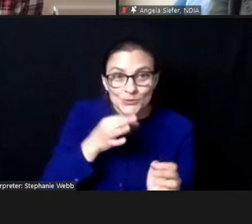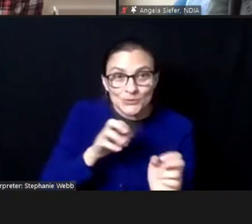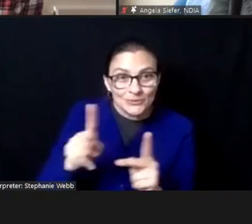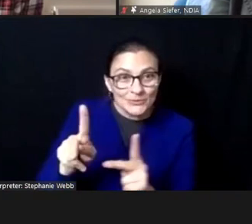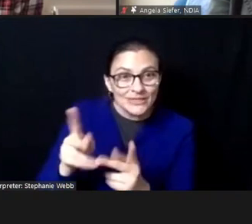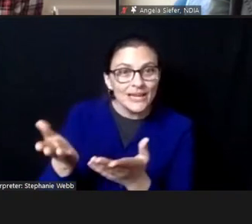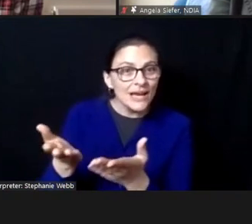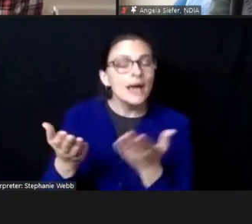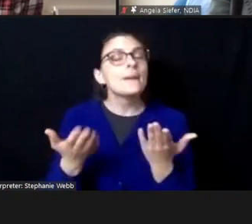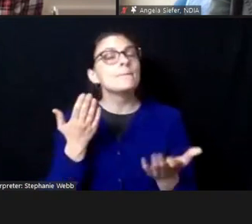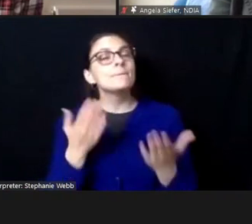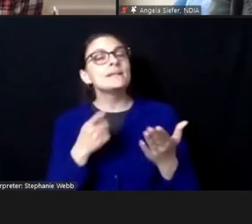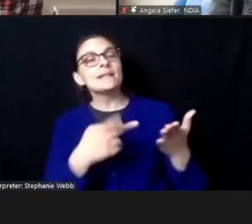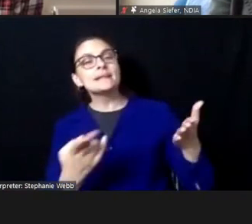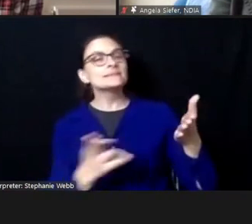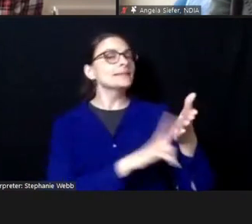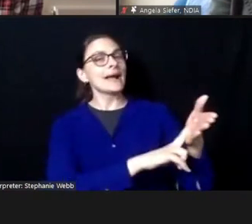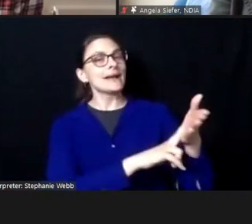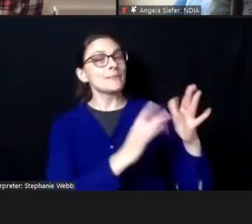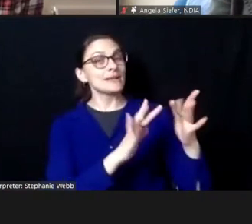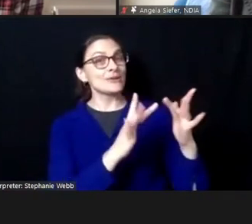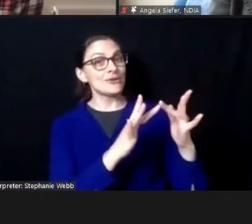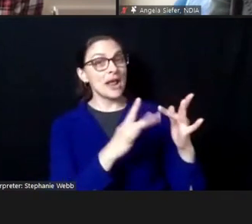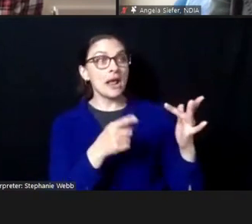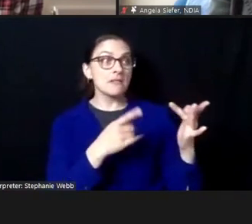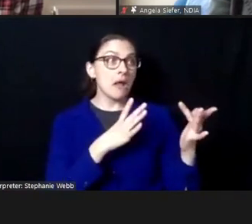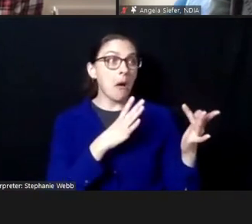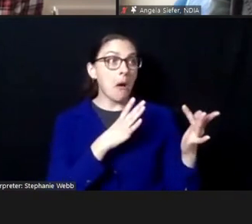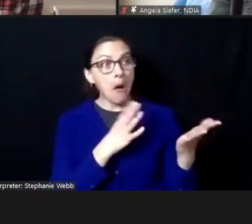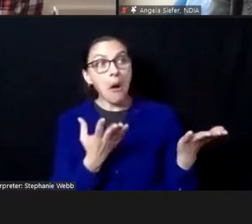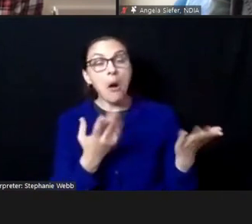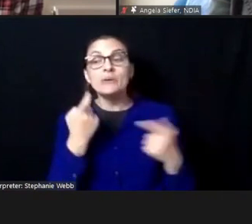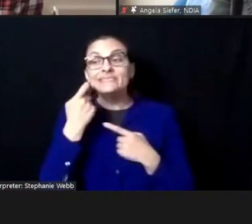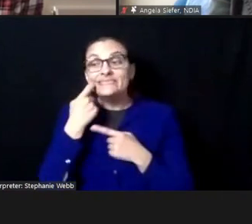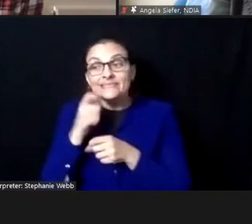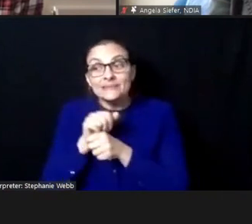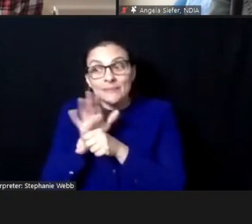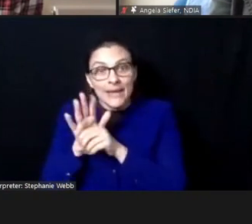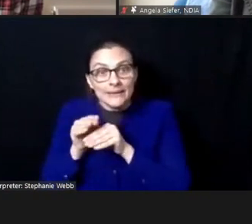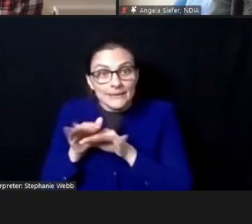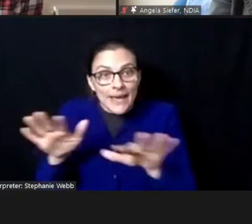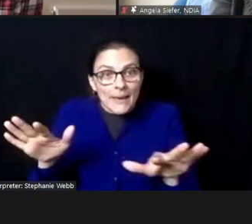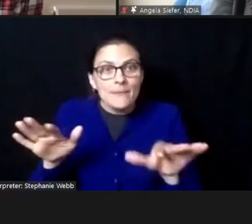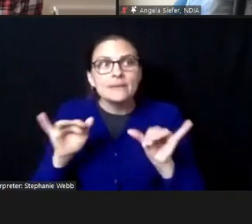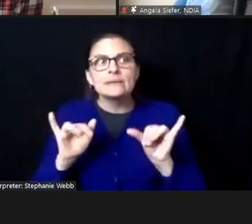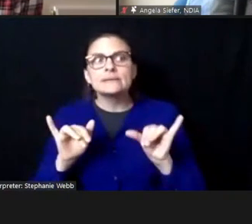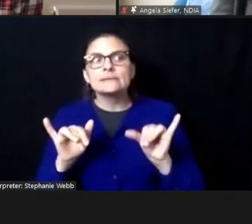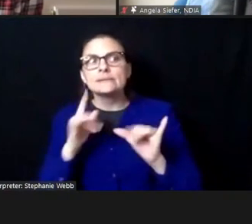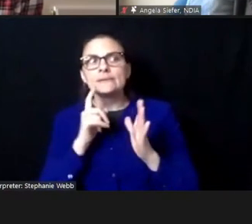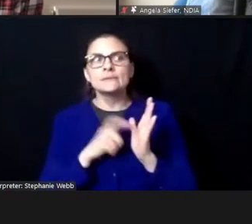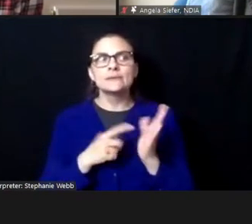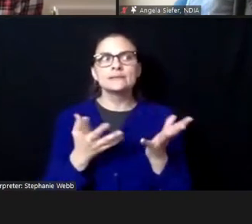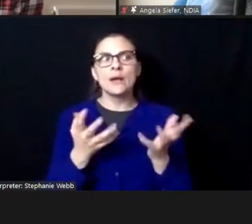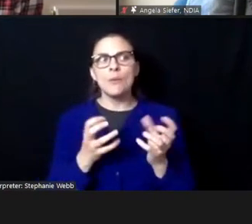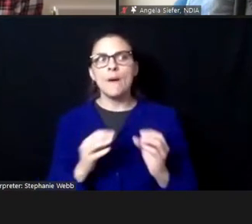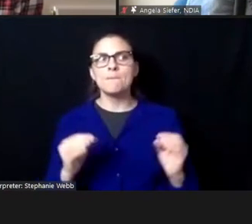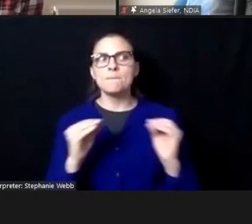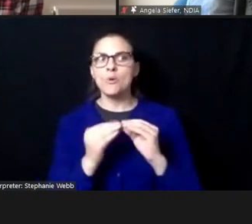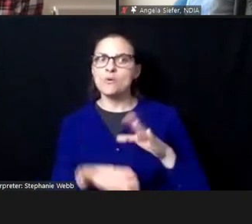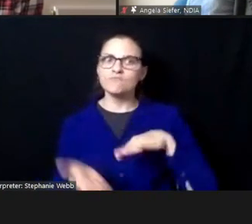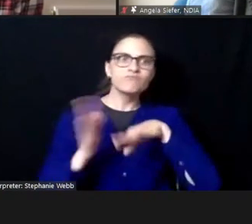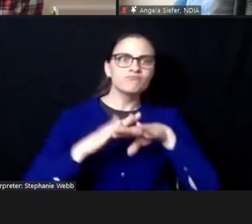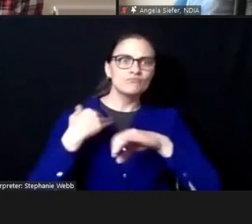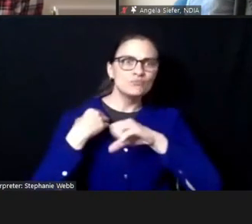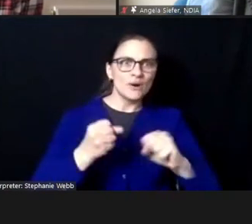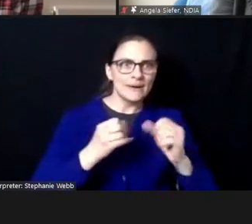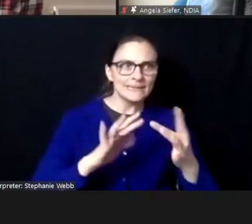get away with something light. Maybe coming out of the pandemic, they're realizing they want more going forward, if they're going to be doing more